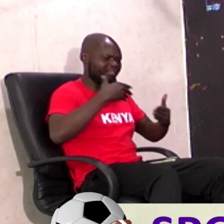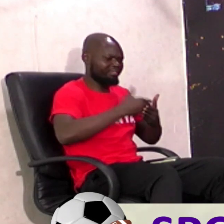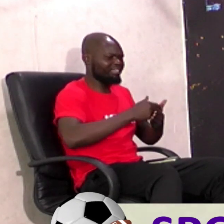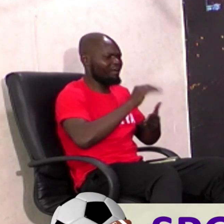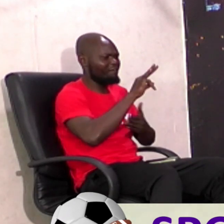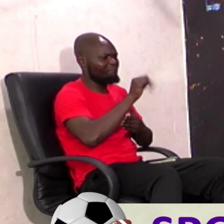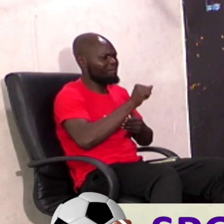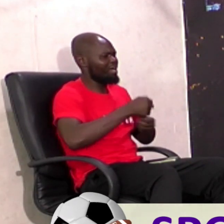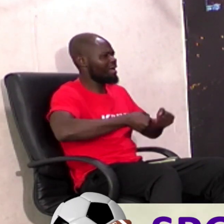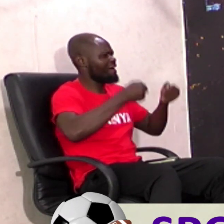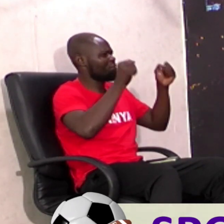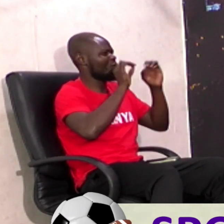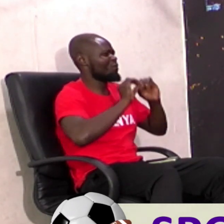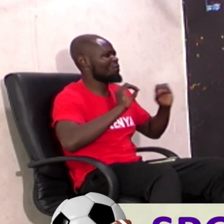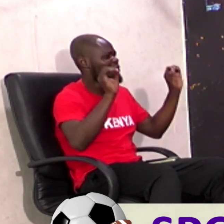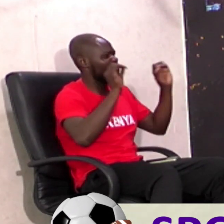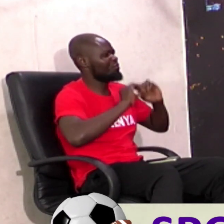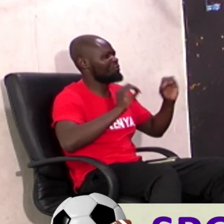enough chances